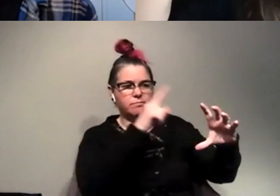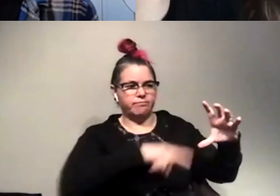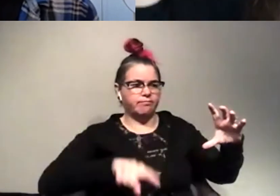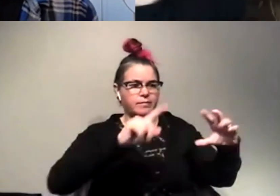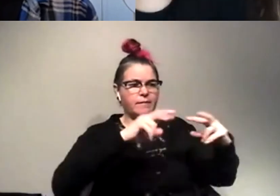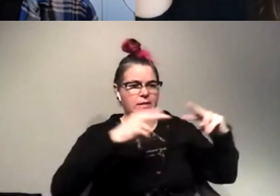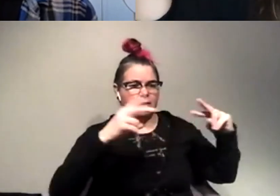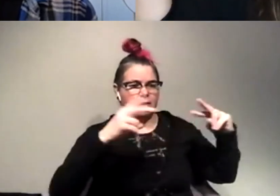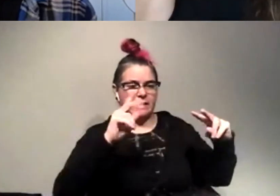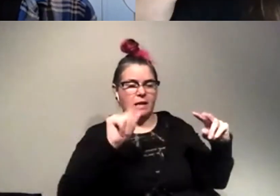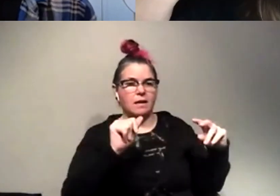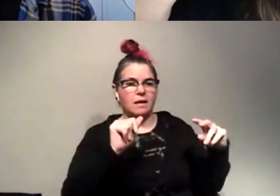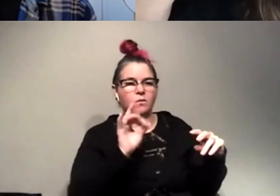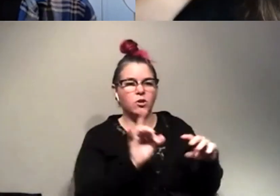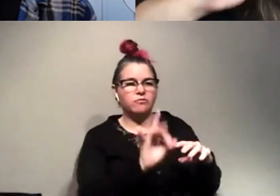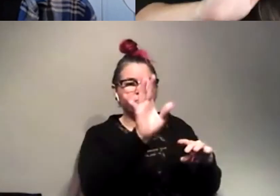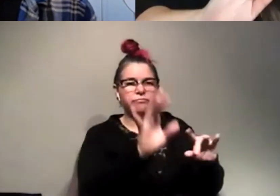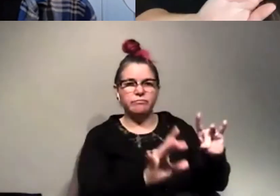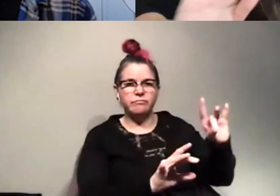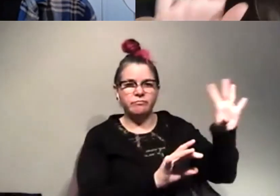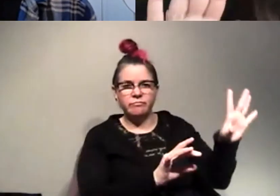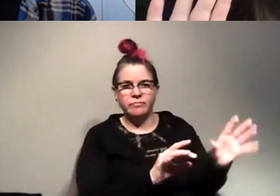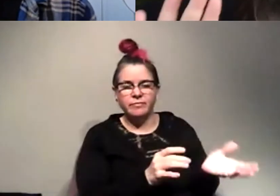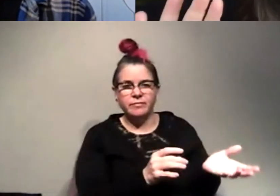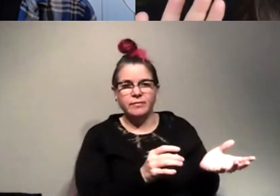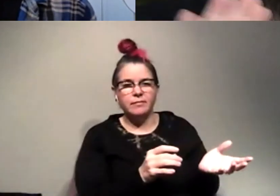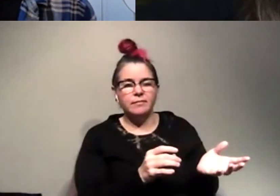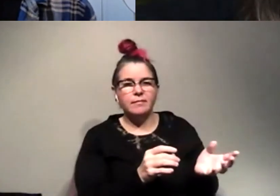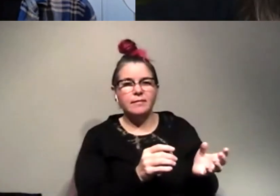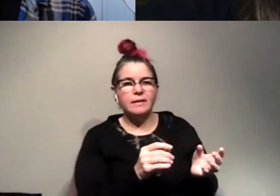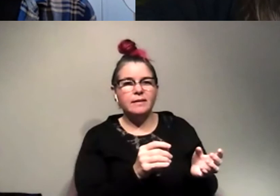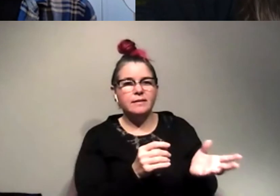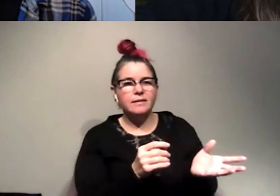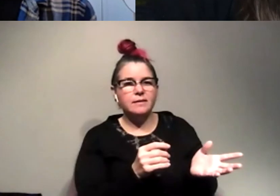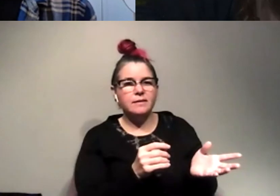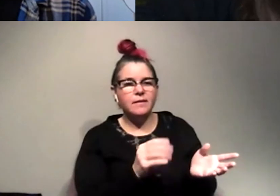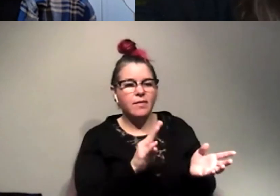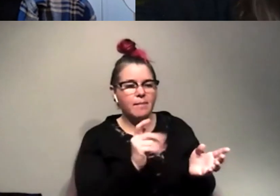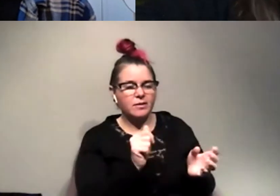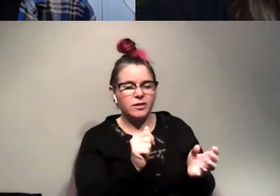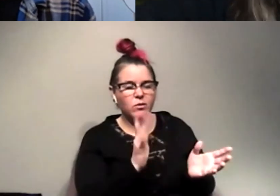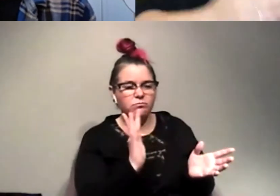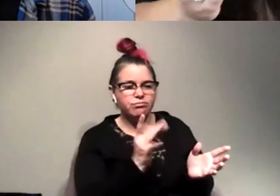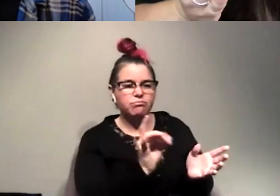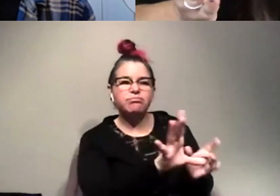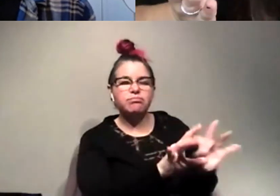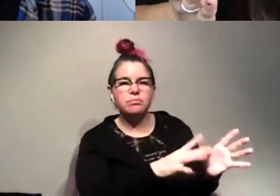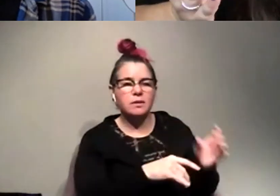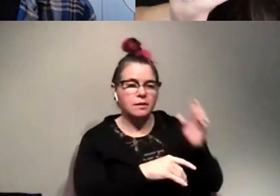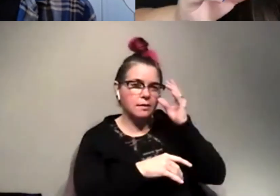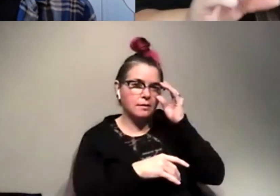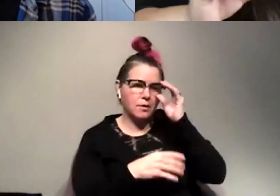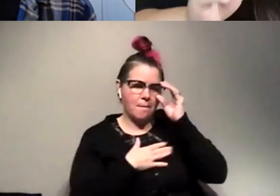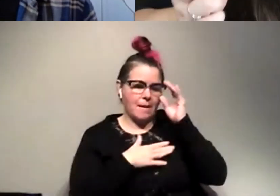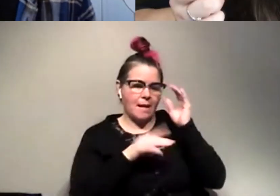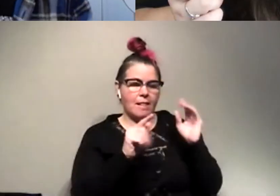just like get kicked out at the slightest inconvenience from the bacterium. And so maybe, so in my lab, we